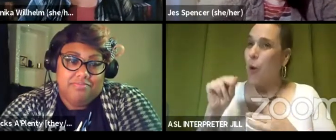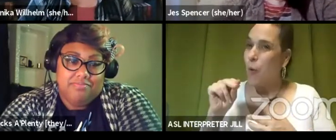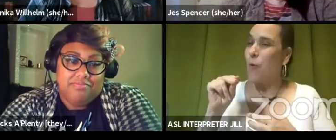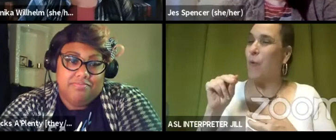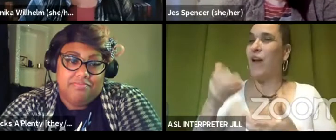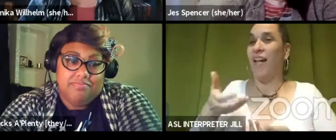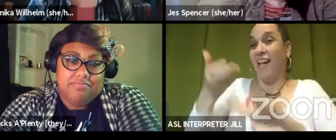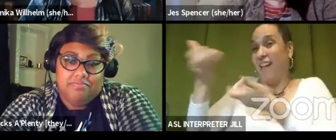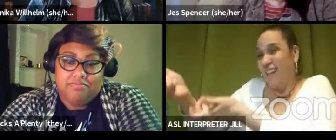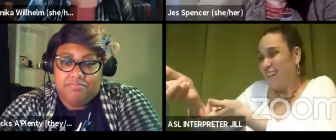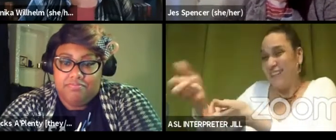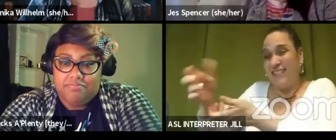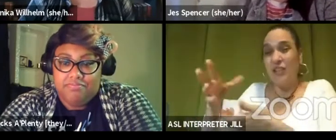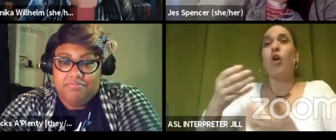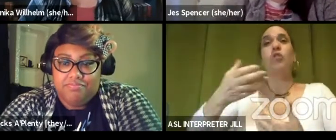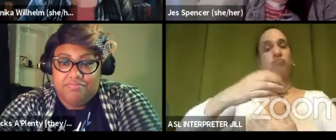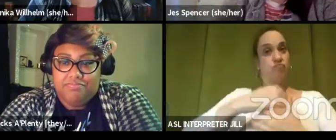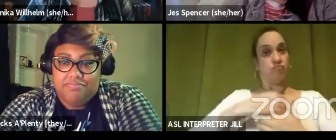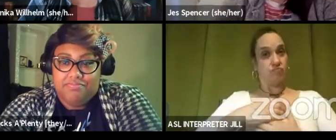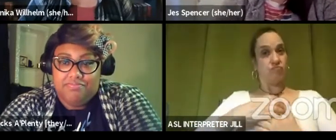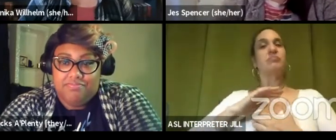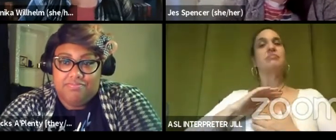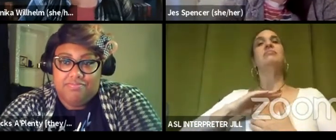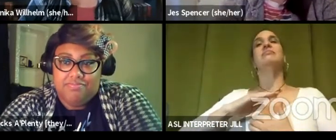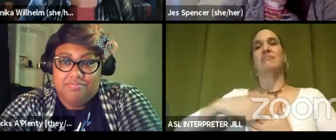It's fine. She's going to go on. And of course